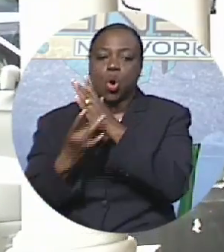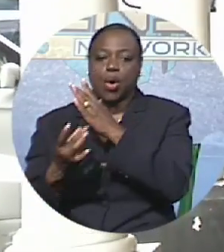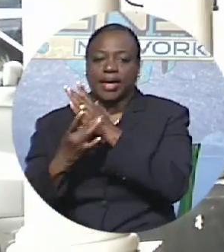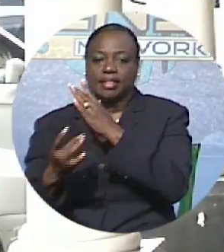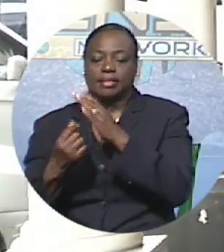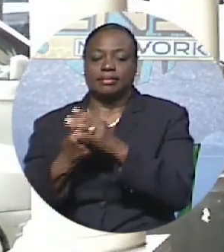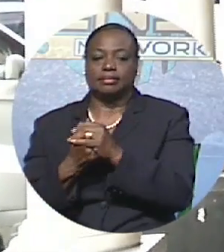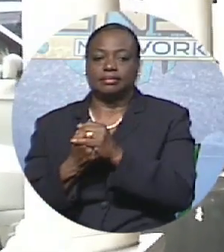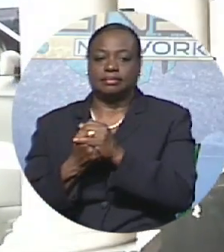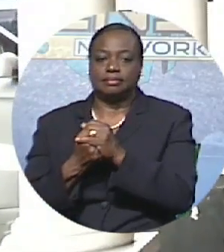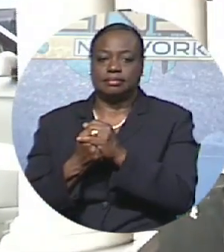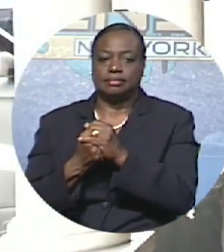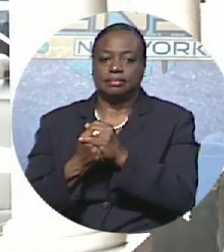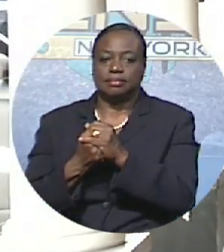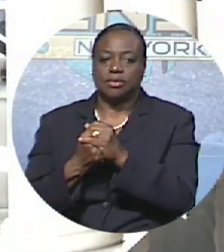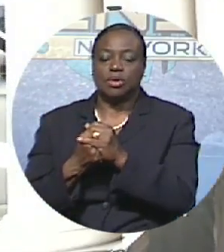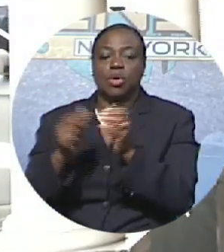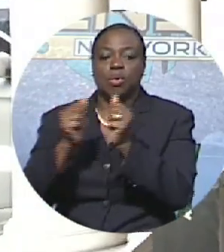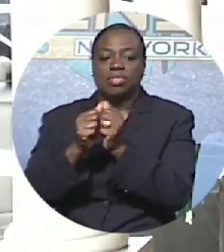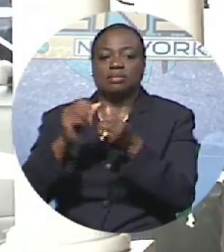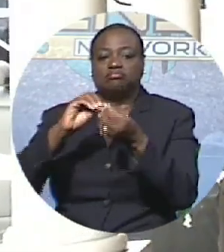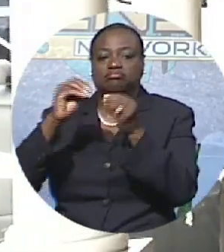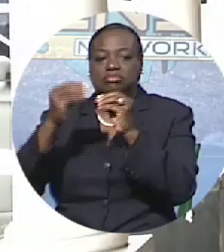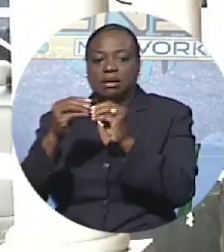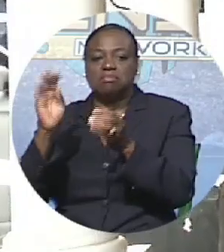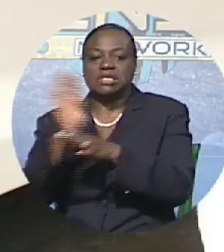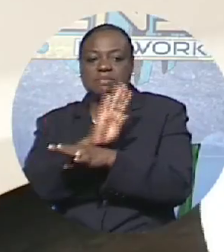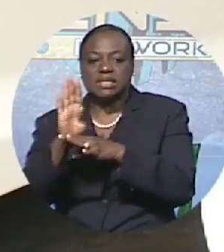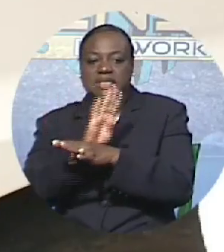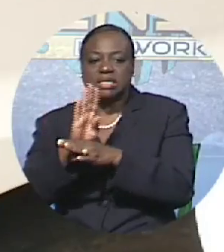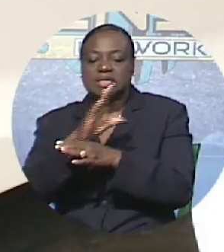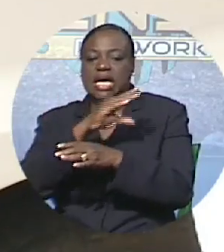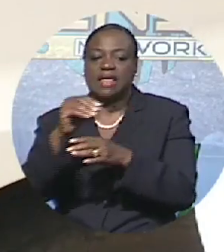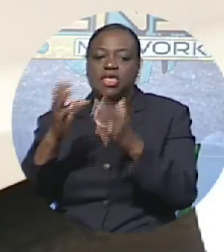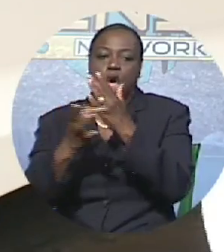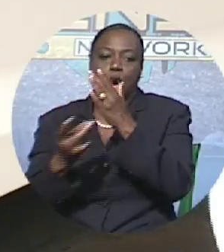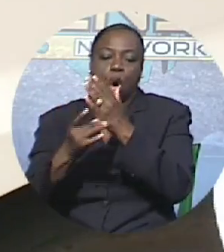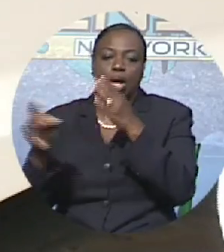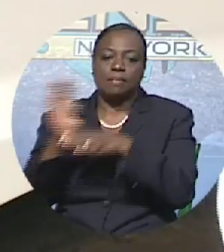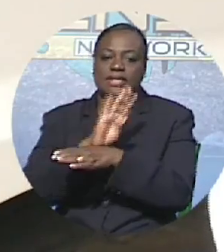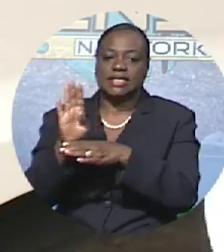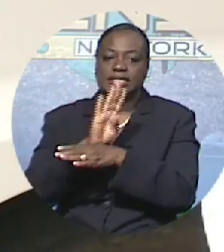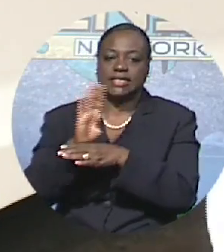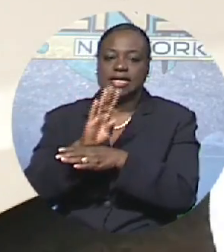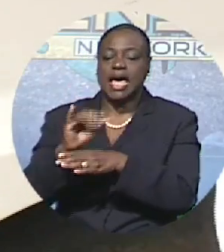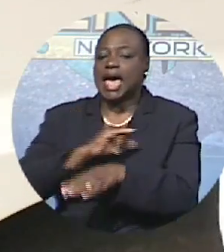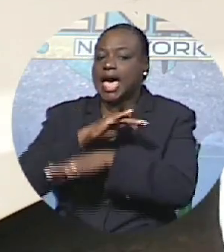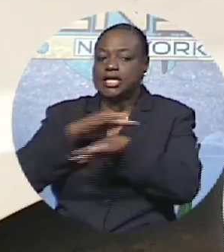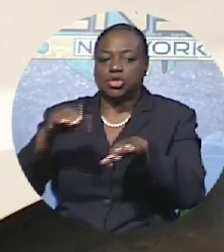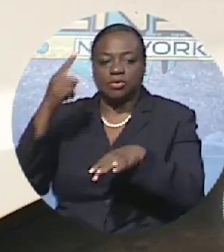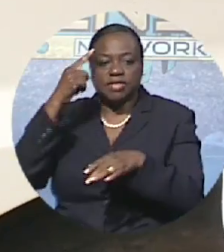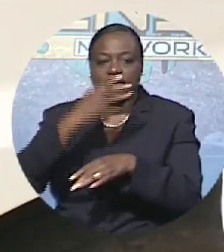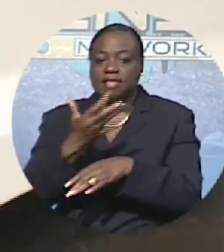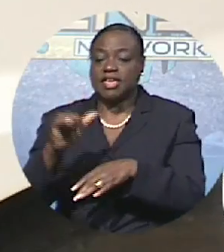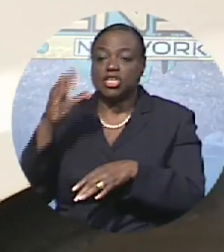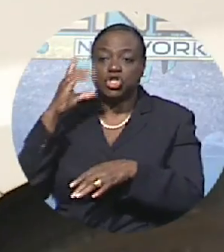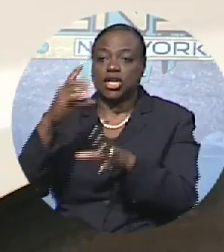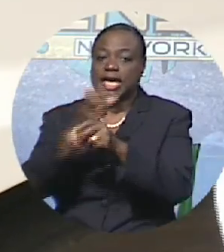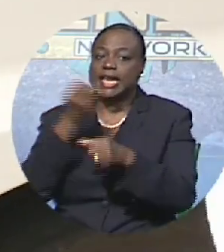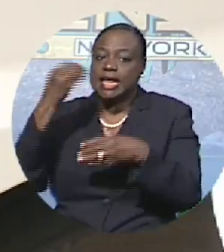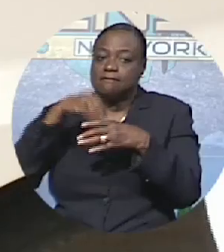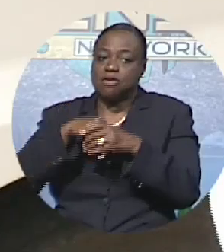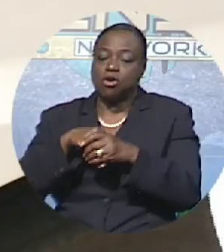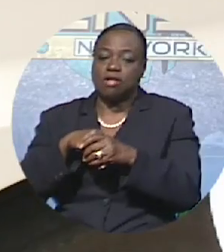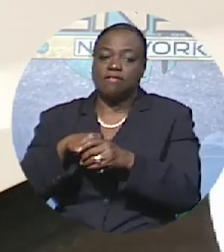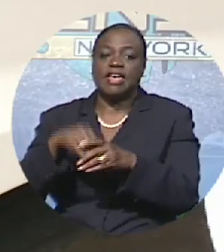money attached with the numbers business and now this oil business. Well, I don't think they should get involved with everything that's involved